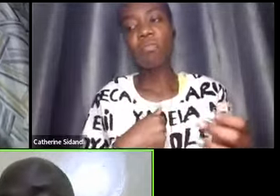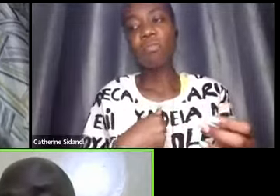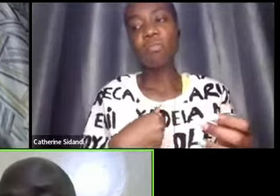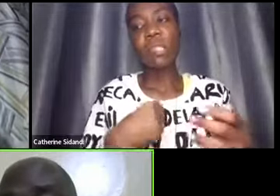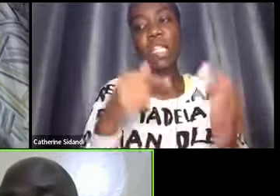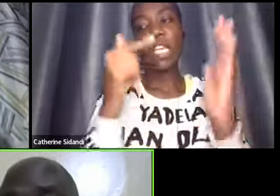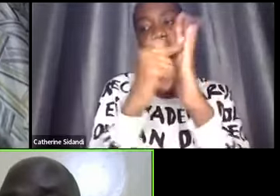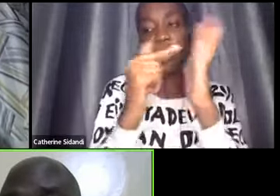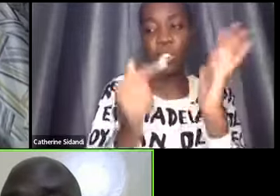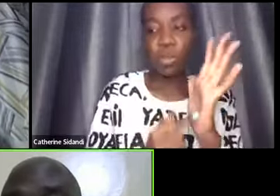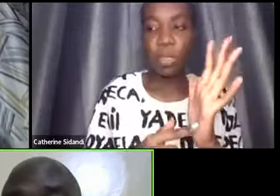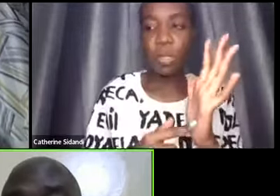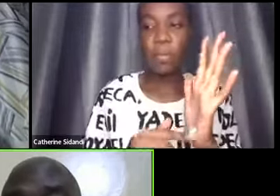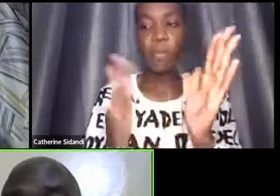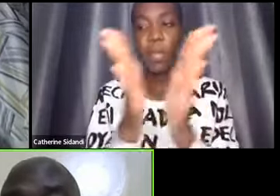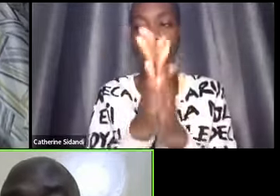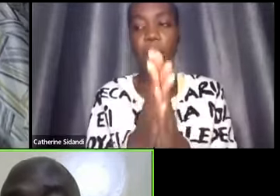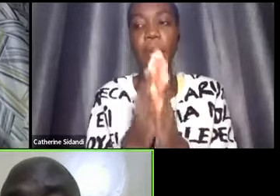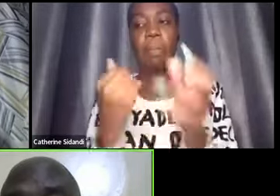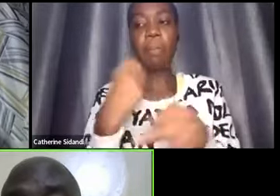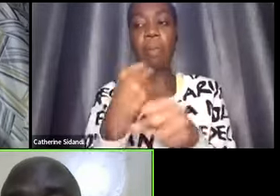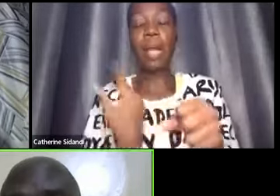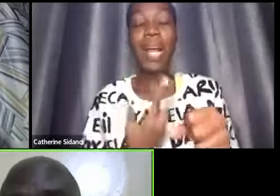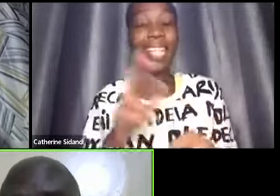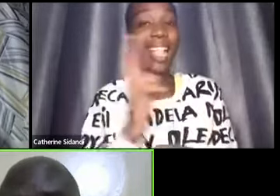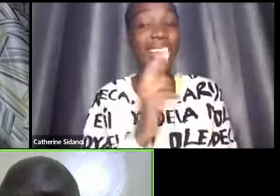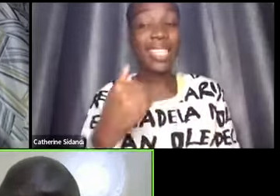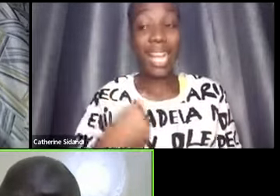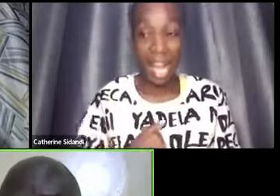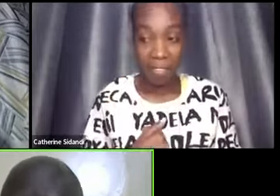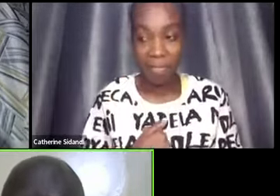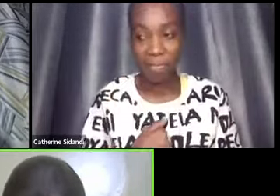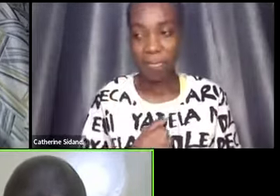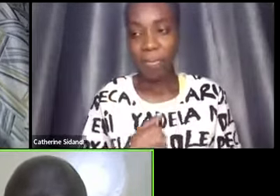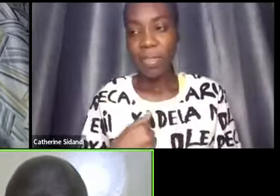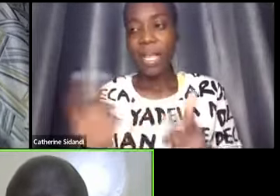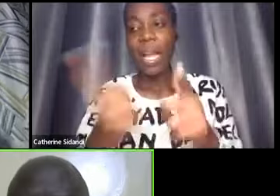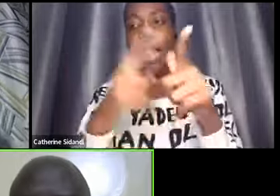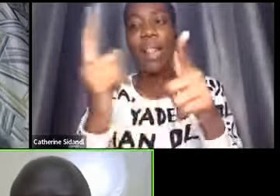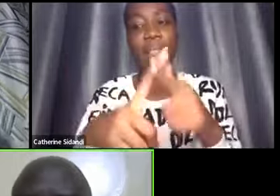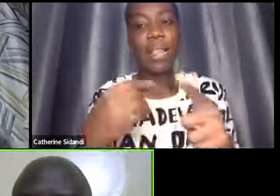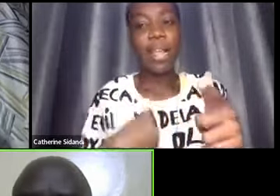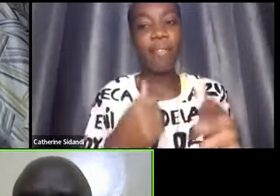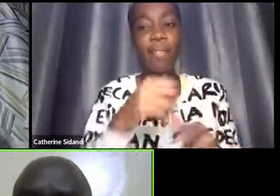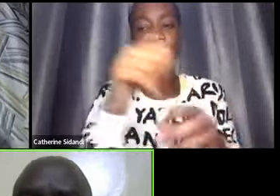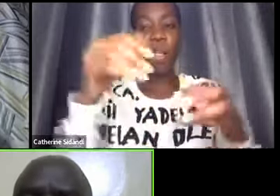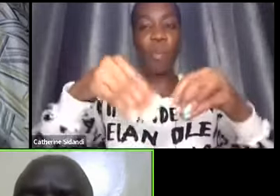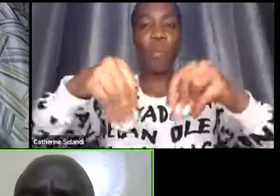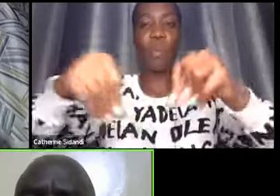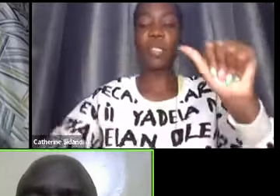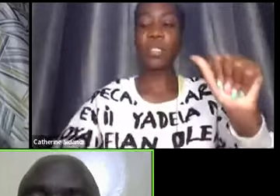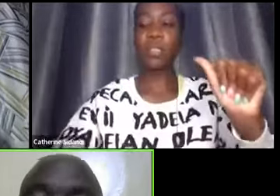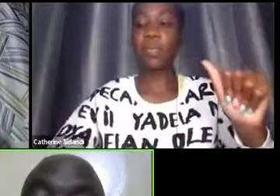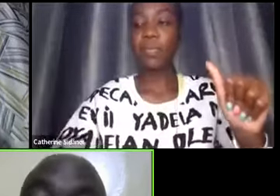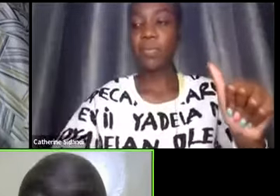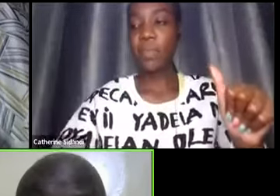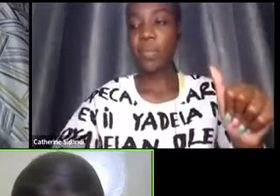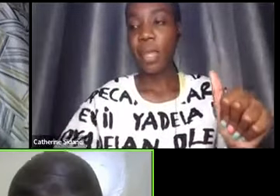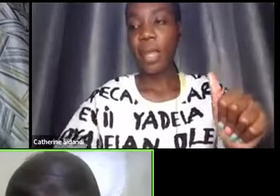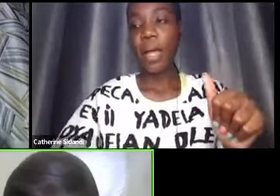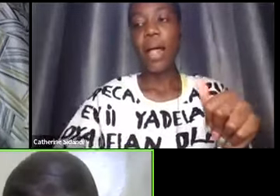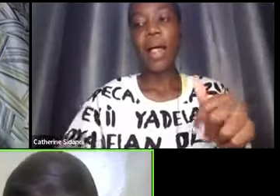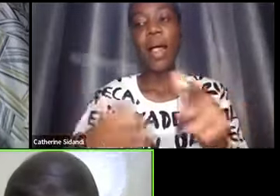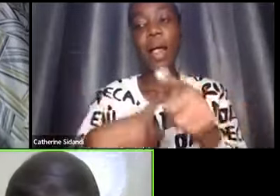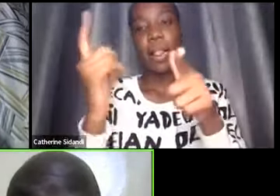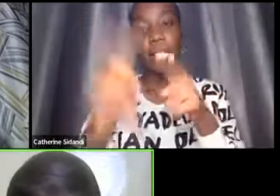it exposes you to risk, and it also impacts on your decision quality. But it's also important to know what